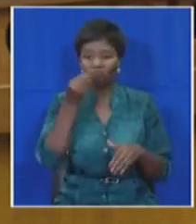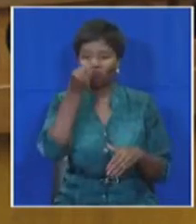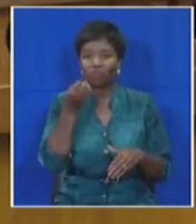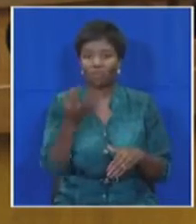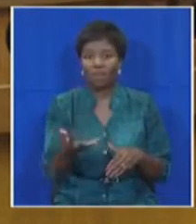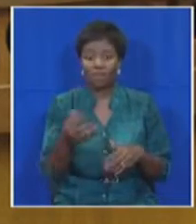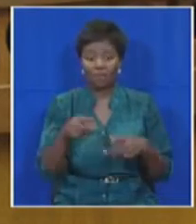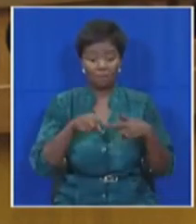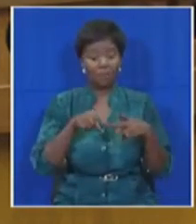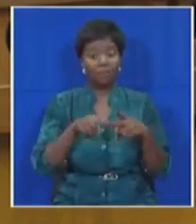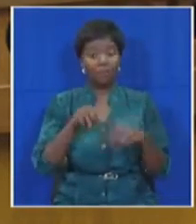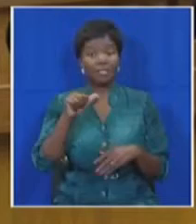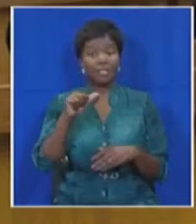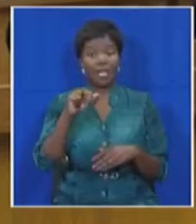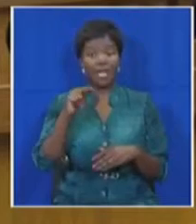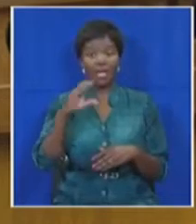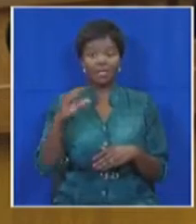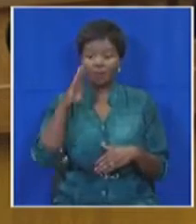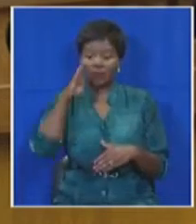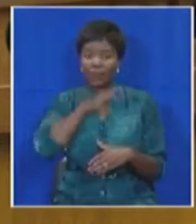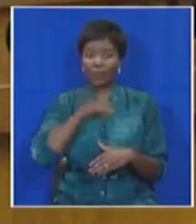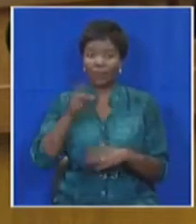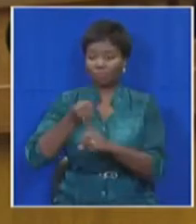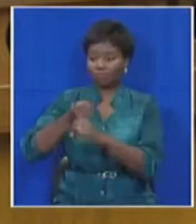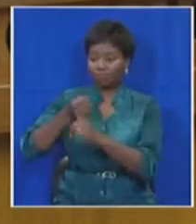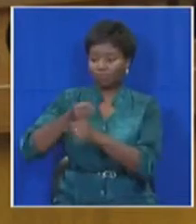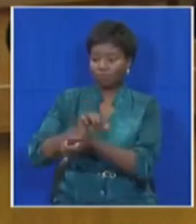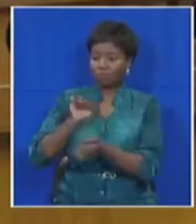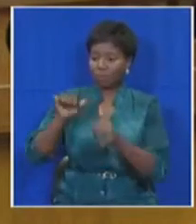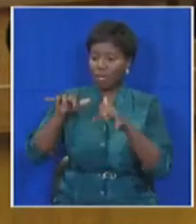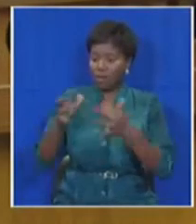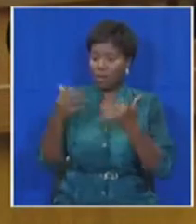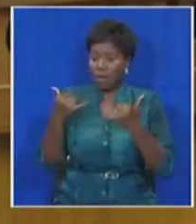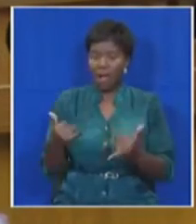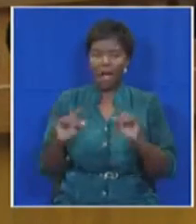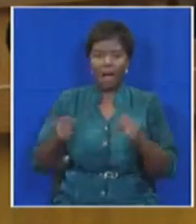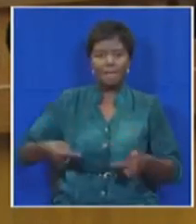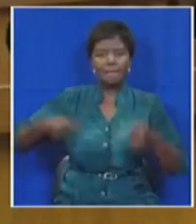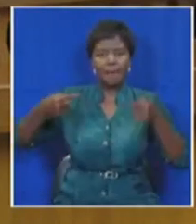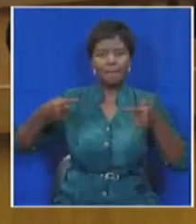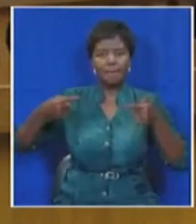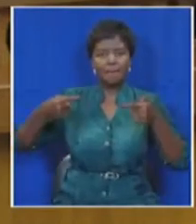from liberator of the people to the enemy of the people.